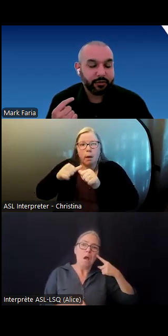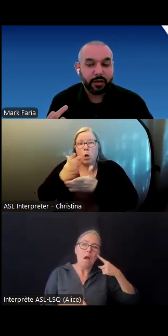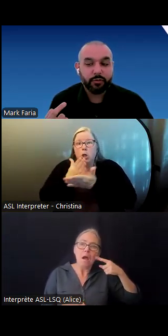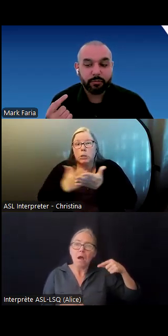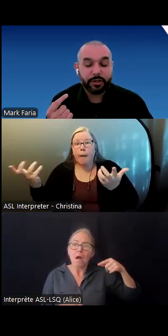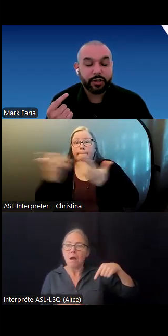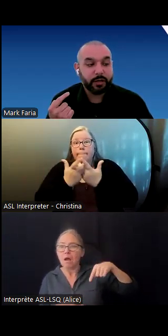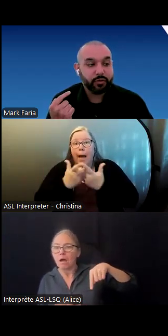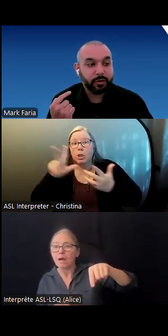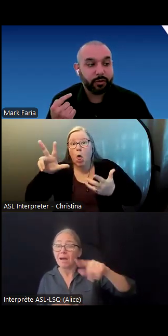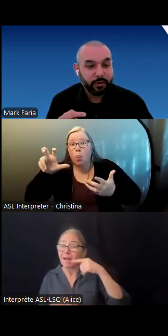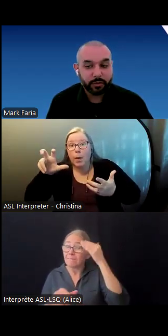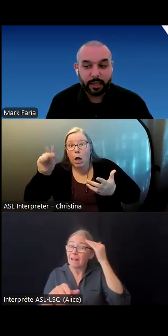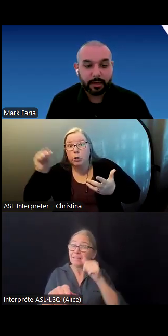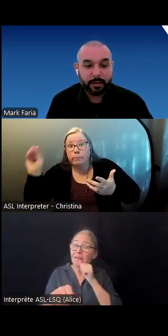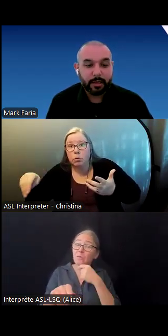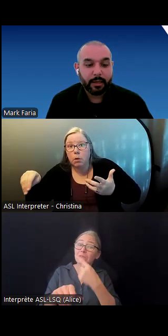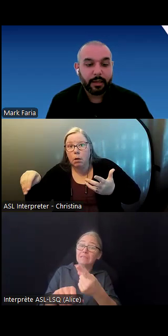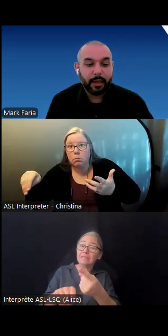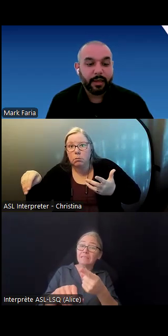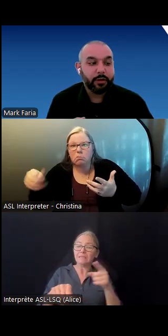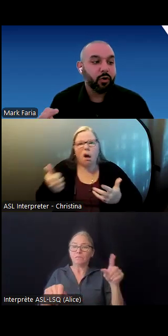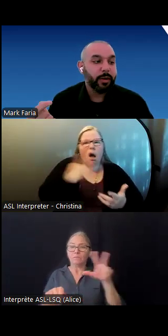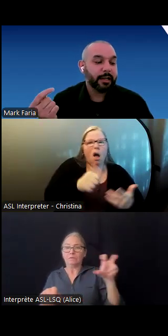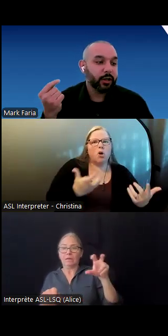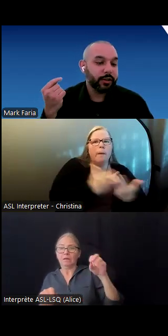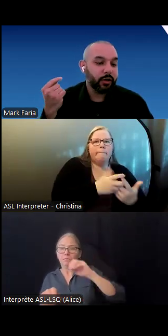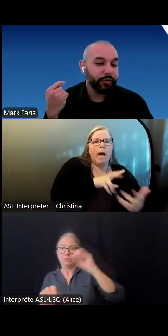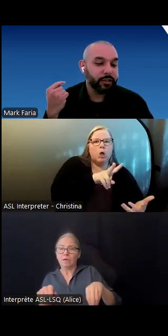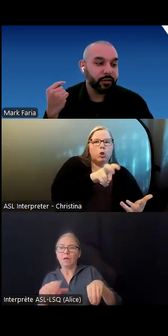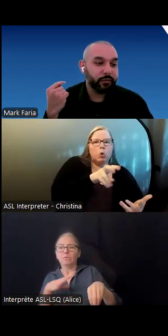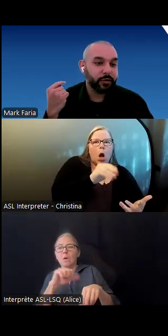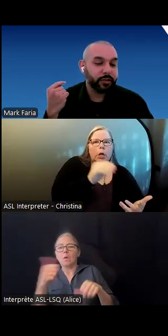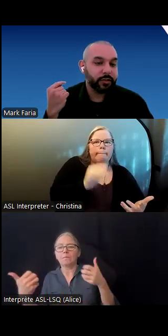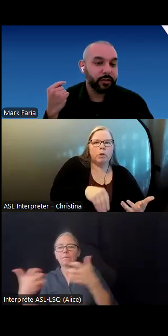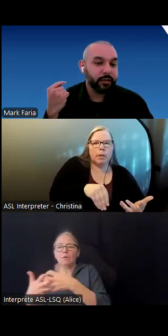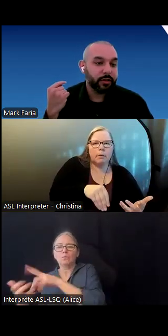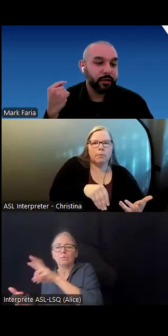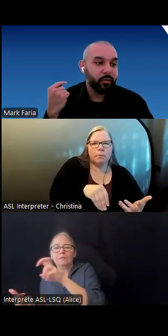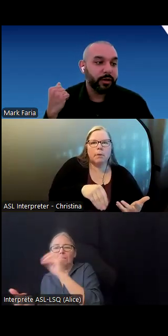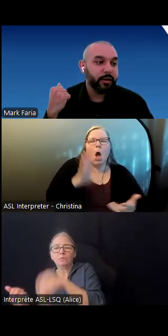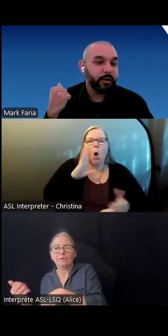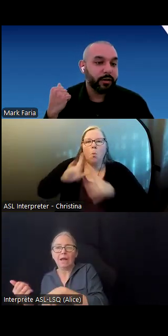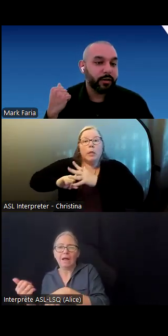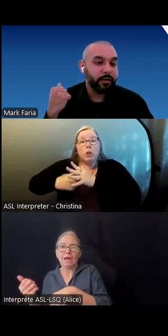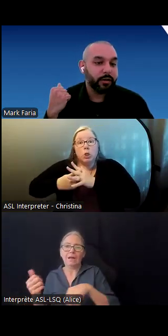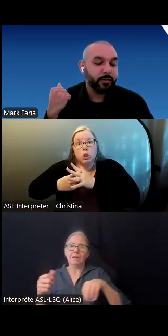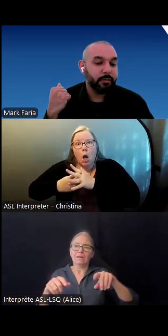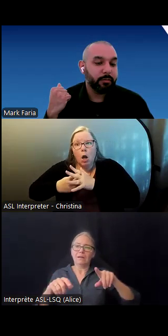highest matching rate, which would be 300%, and they would go back and look at the oldest years first when